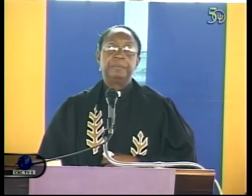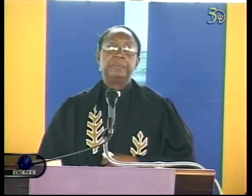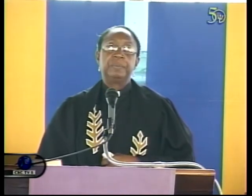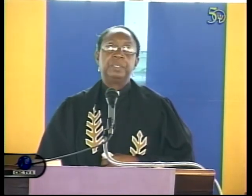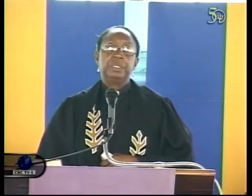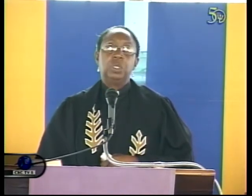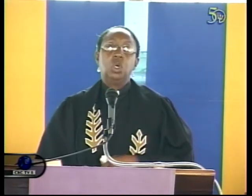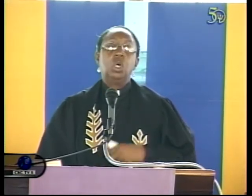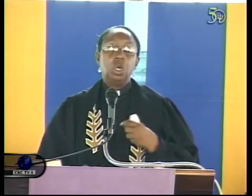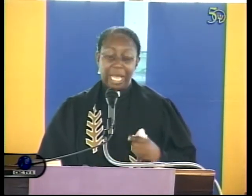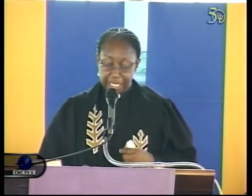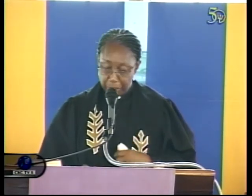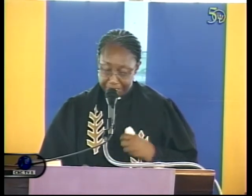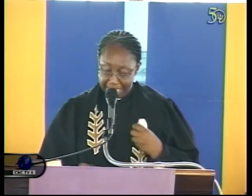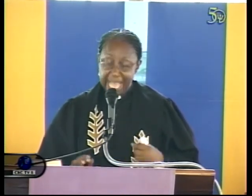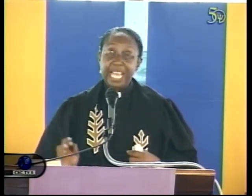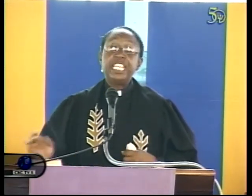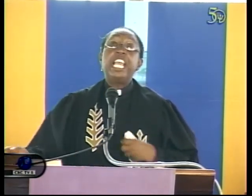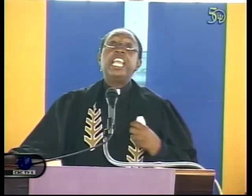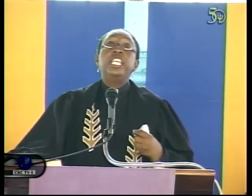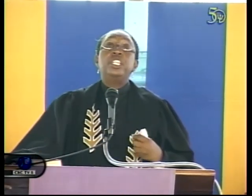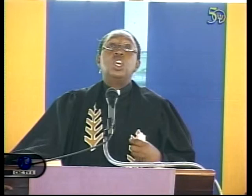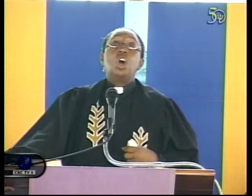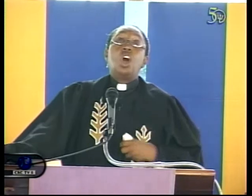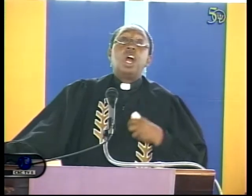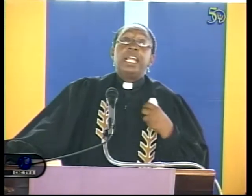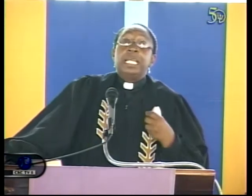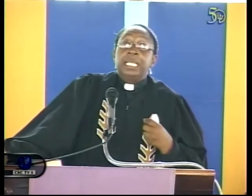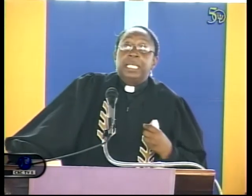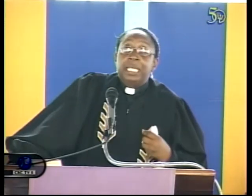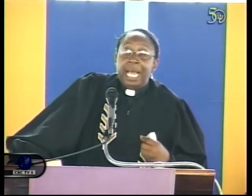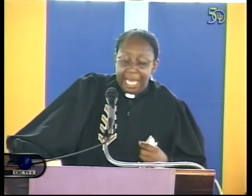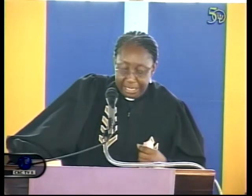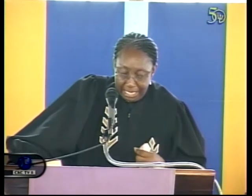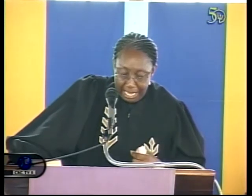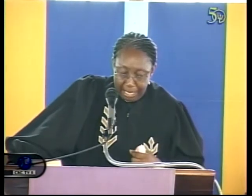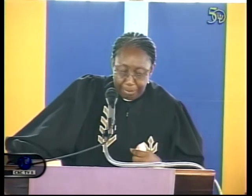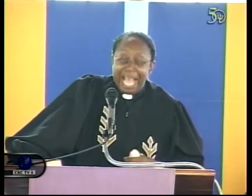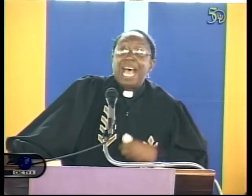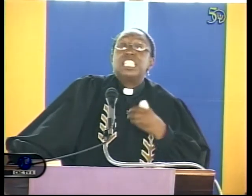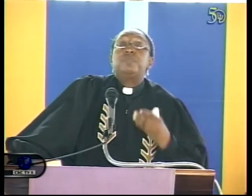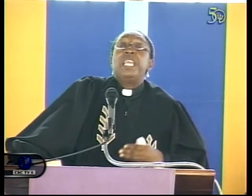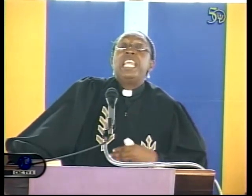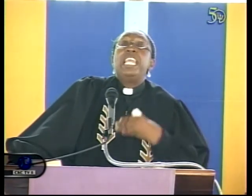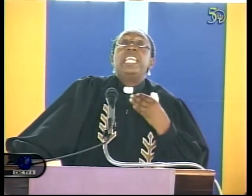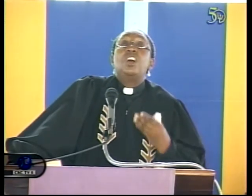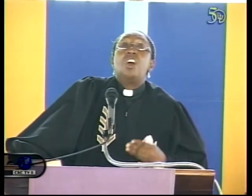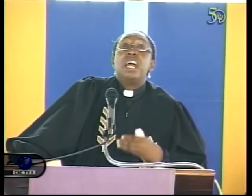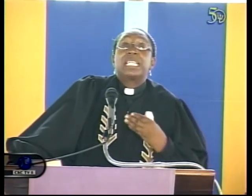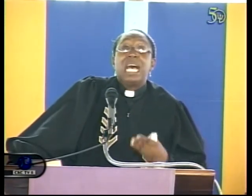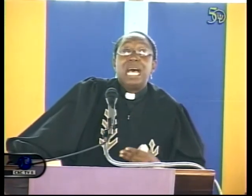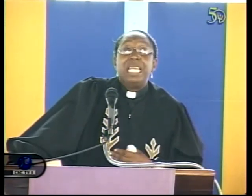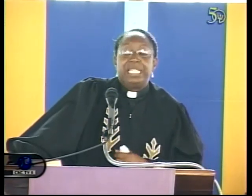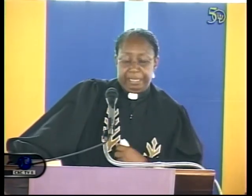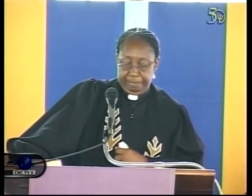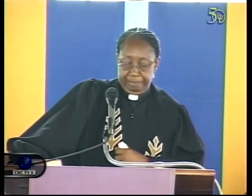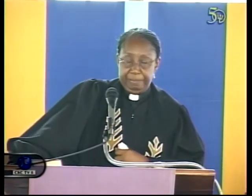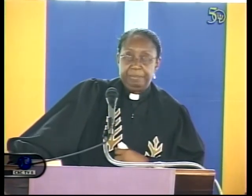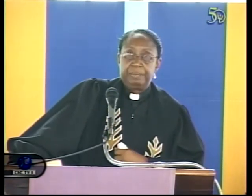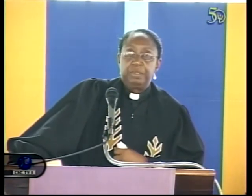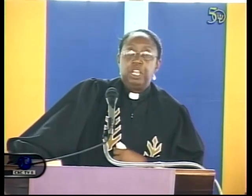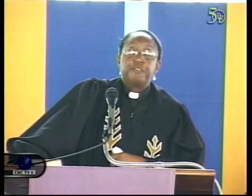Lord, who, as was said in our anthem, has been our